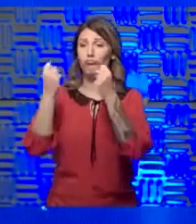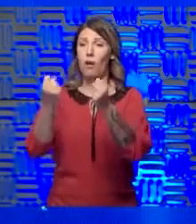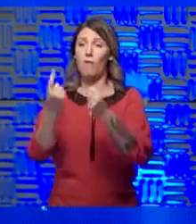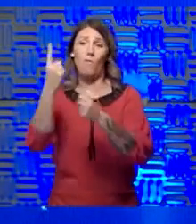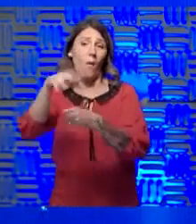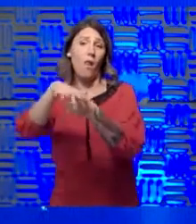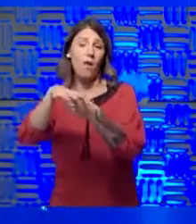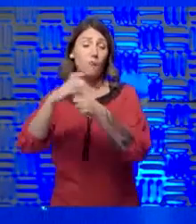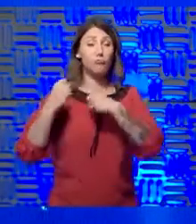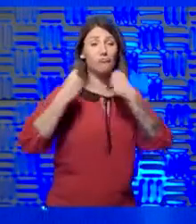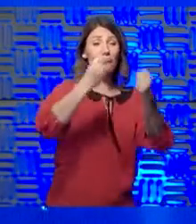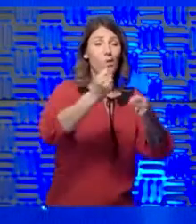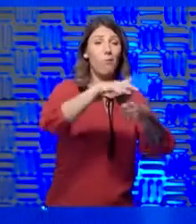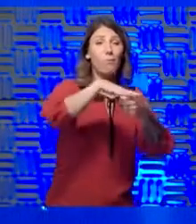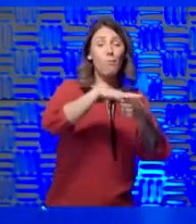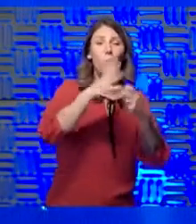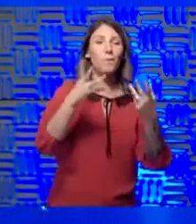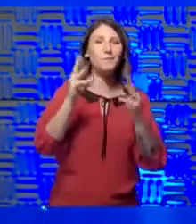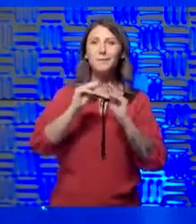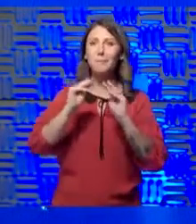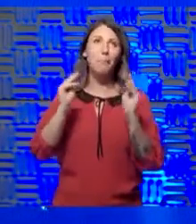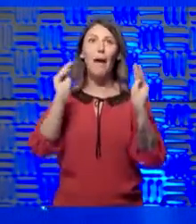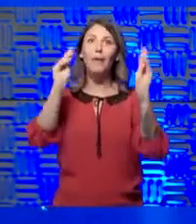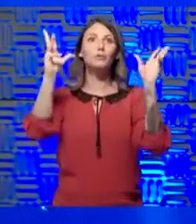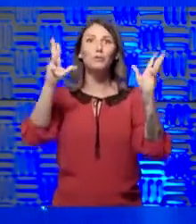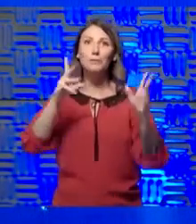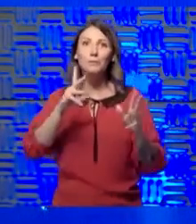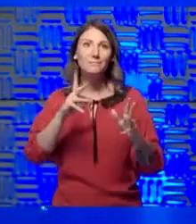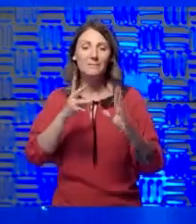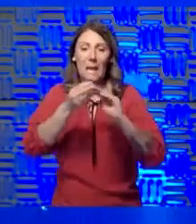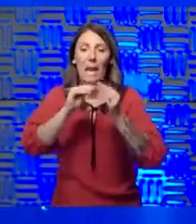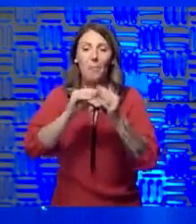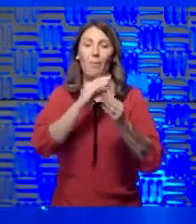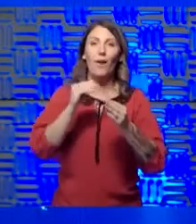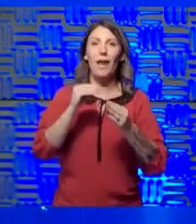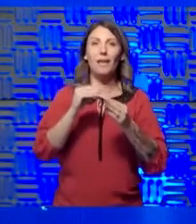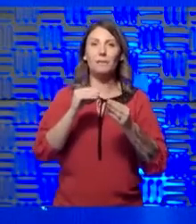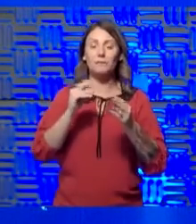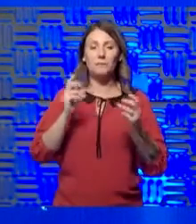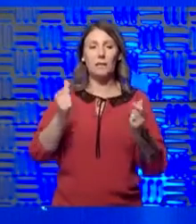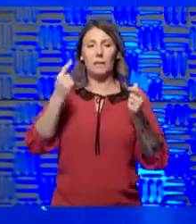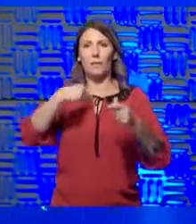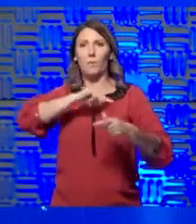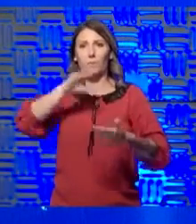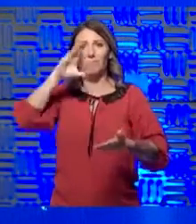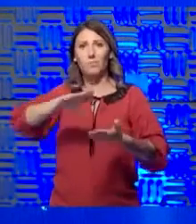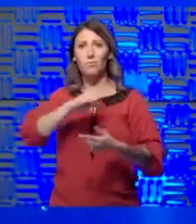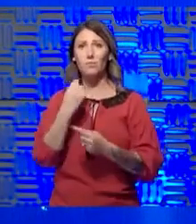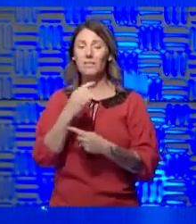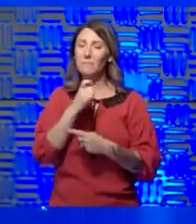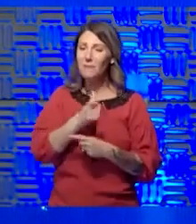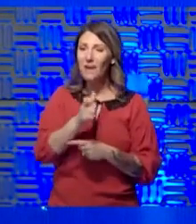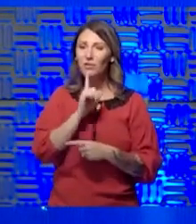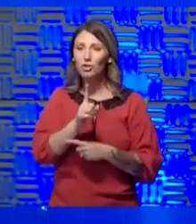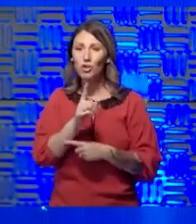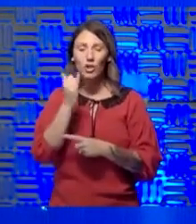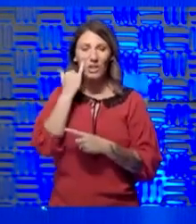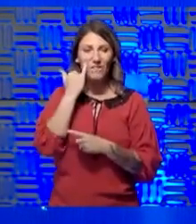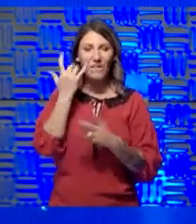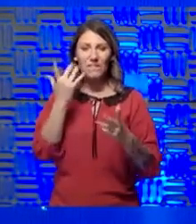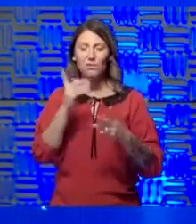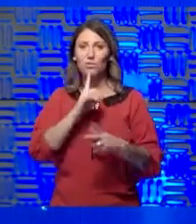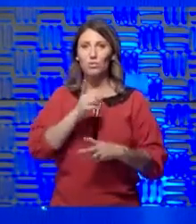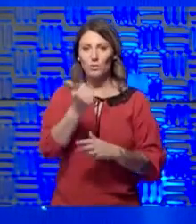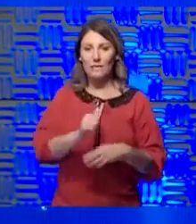distance? What's the magic travel time where suddenly you're increasing risk? And I don't know that that's true anymore. I'm not sure that travel makes as much of a difference